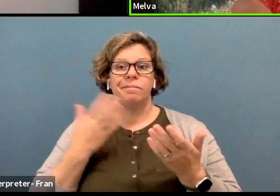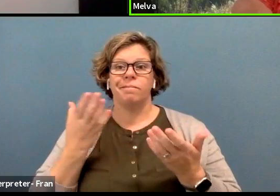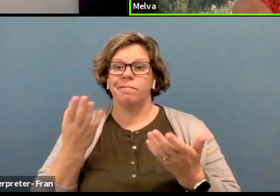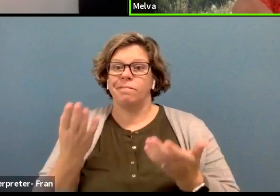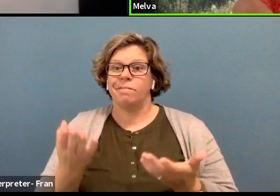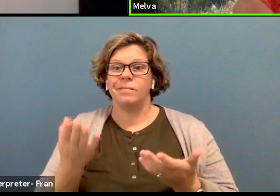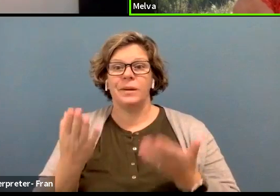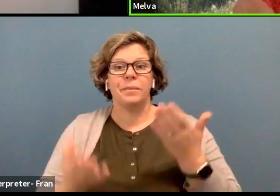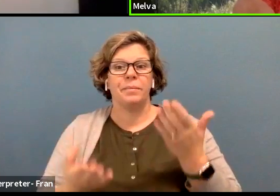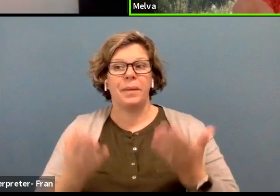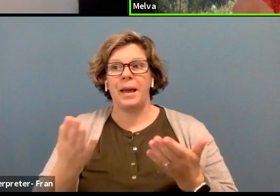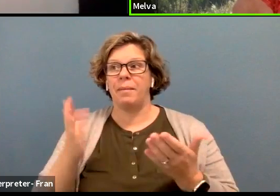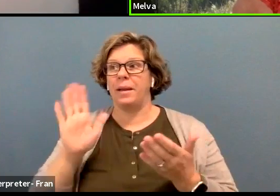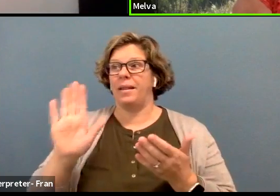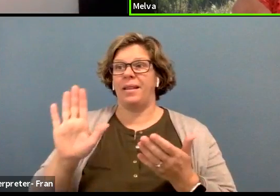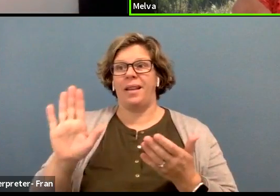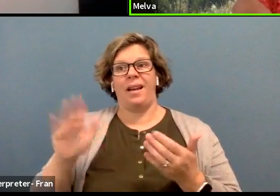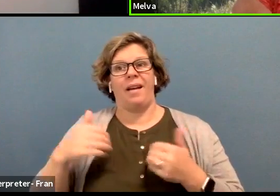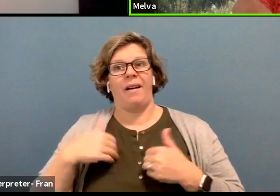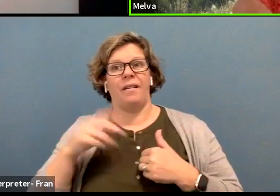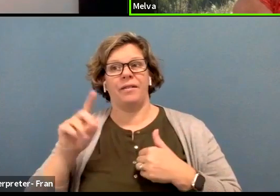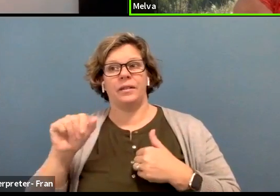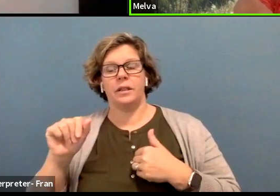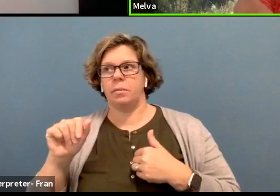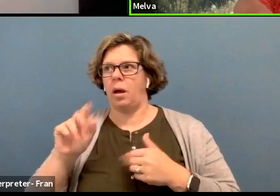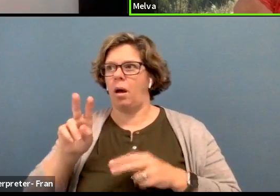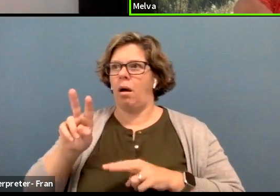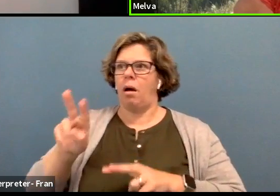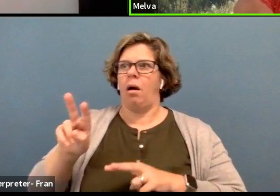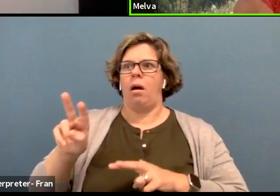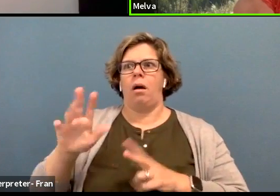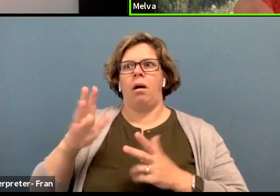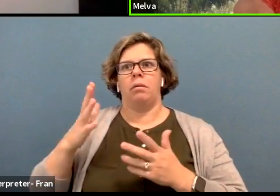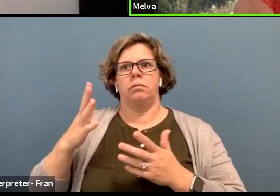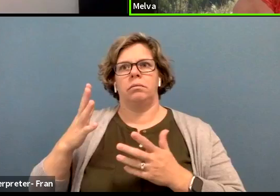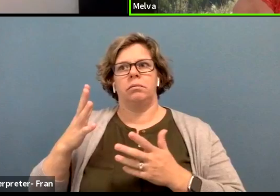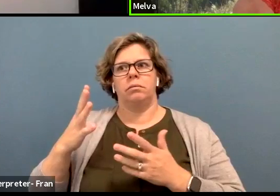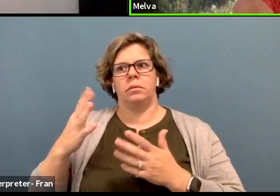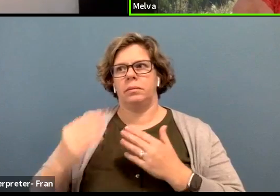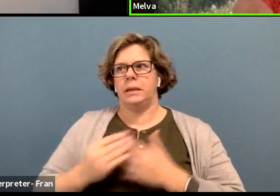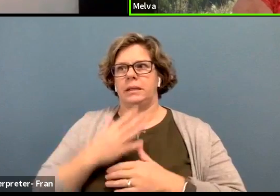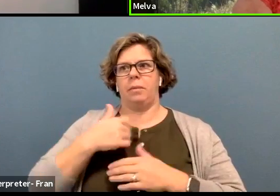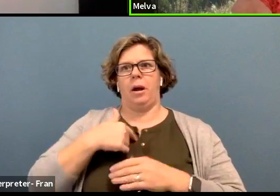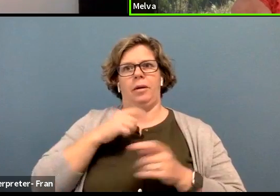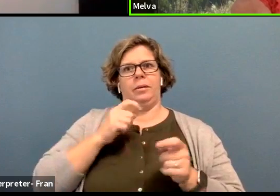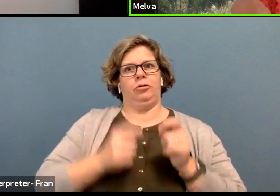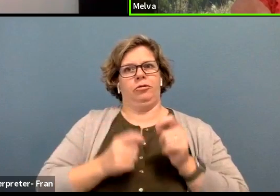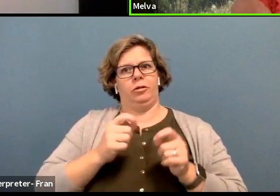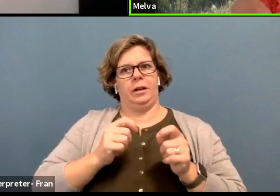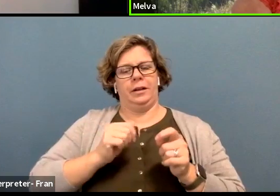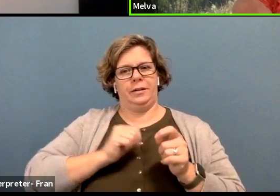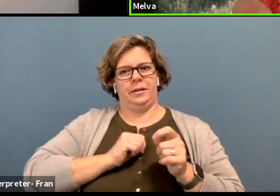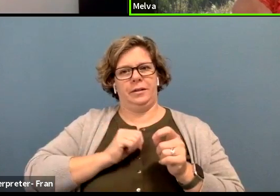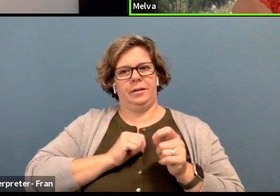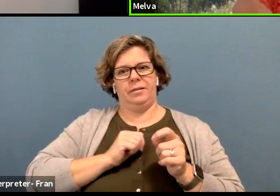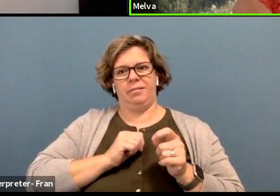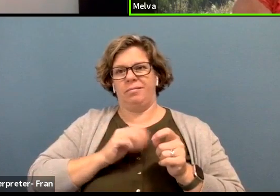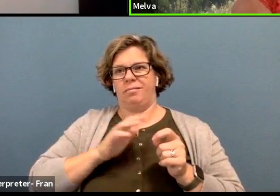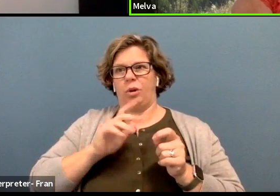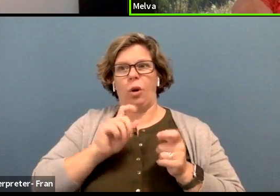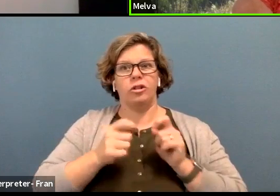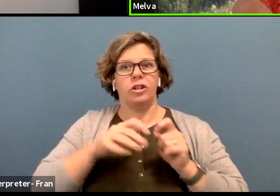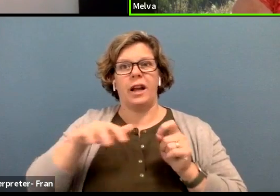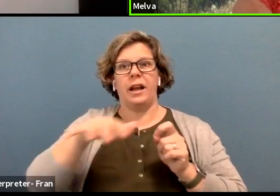may have had a disability that inspired you to make changes in our